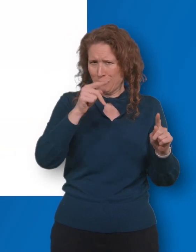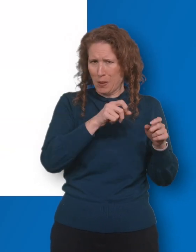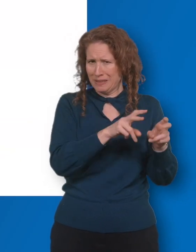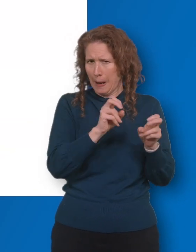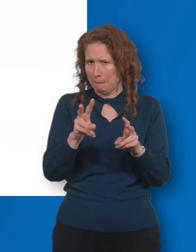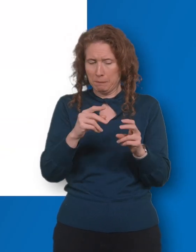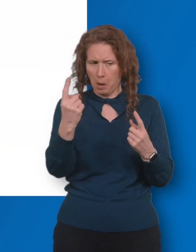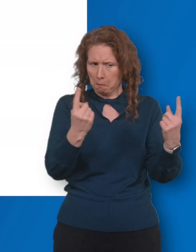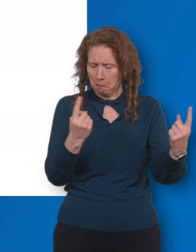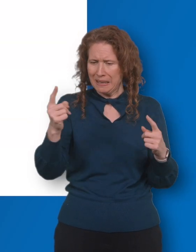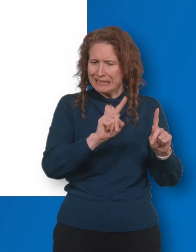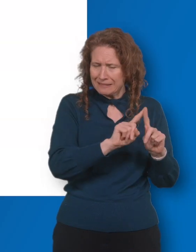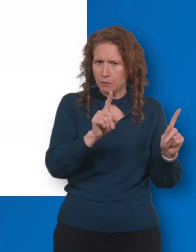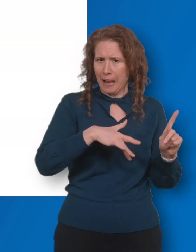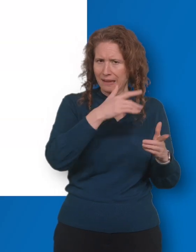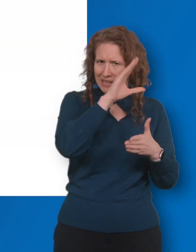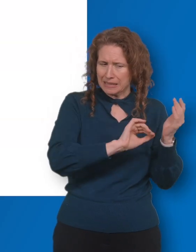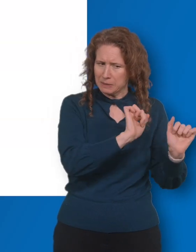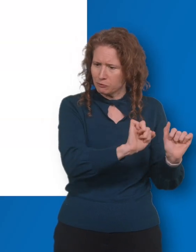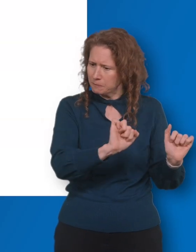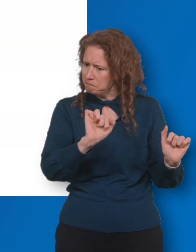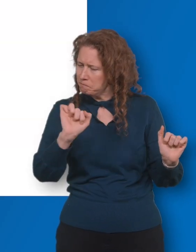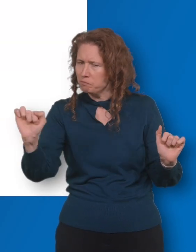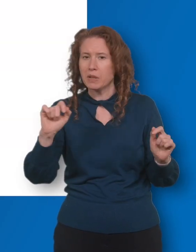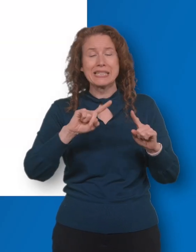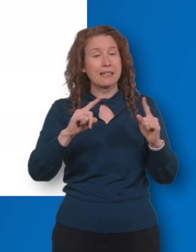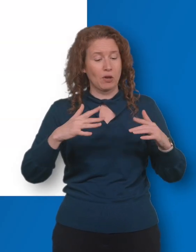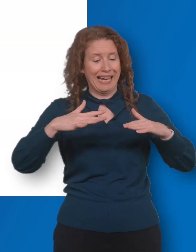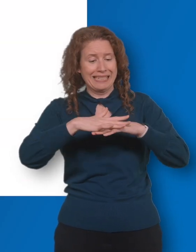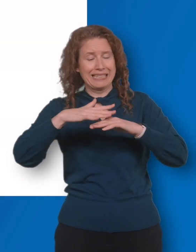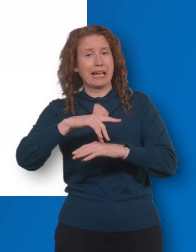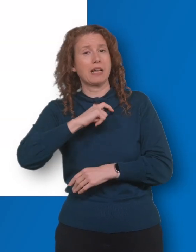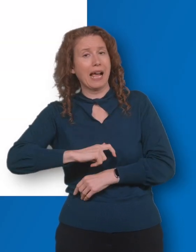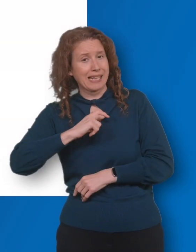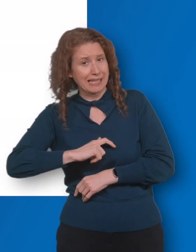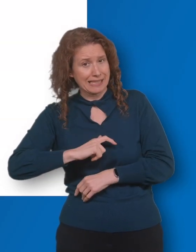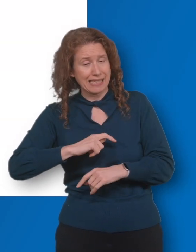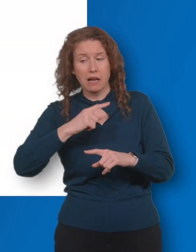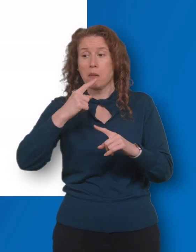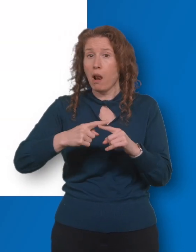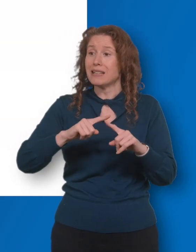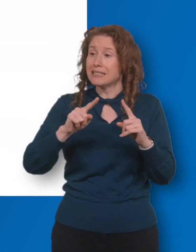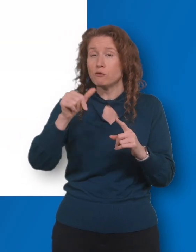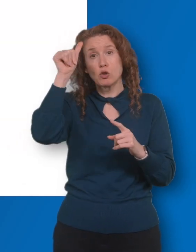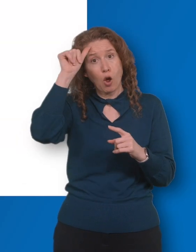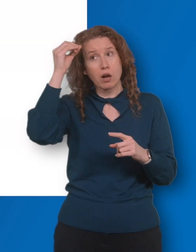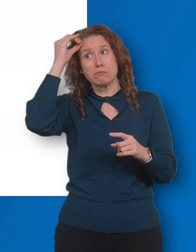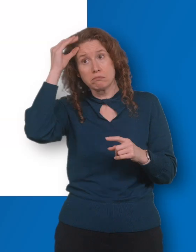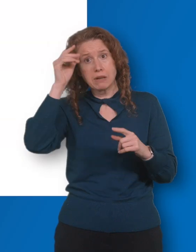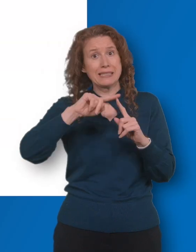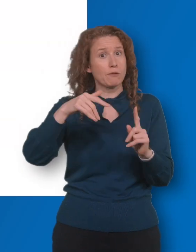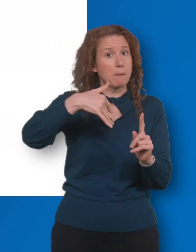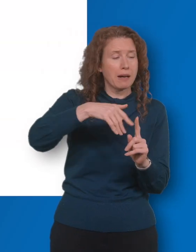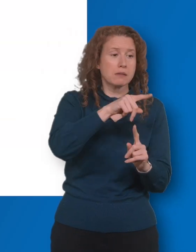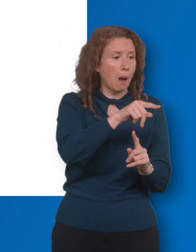lived experience, different intersecting identities, and also different knowledge and background. So health